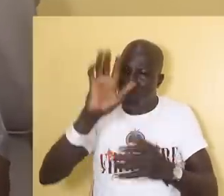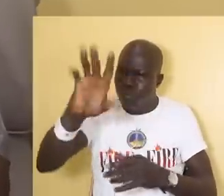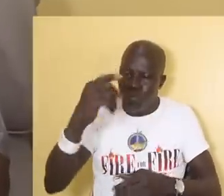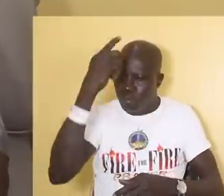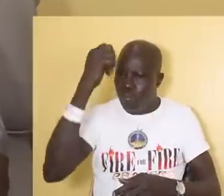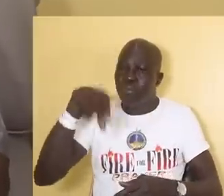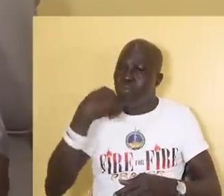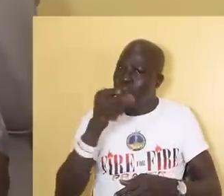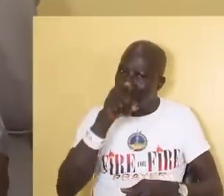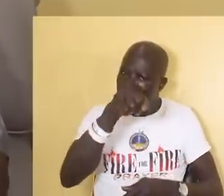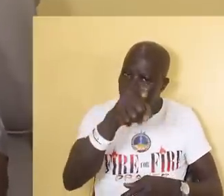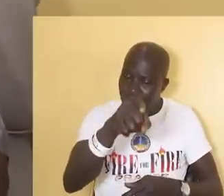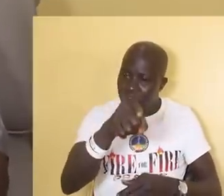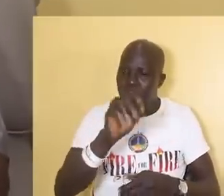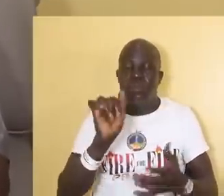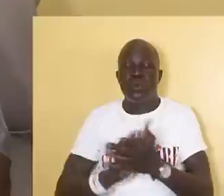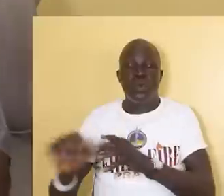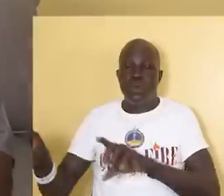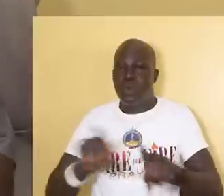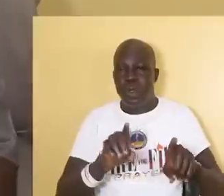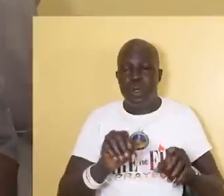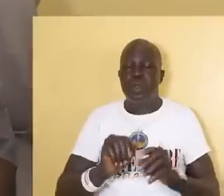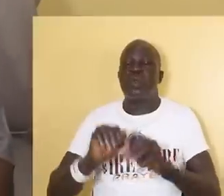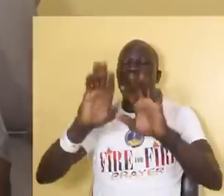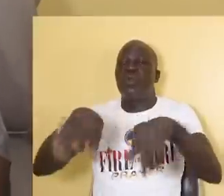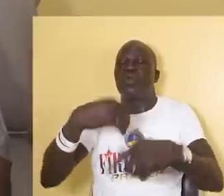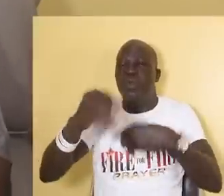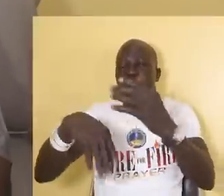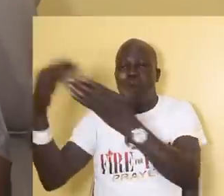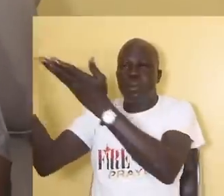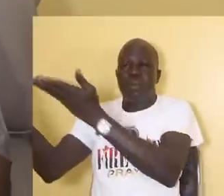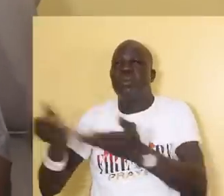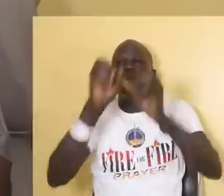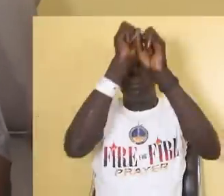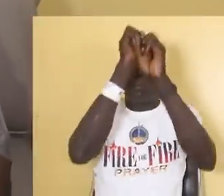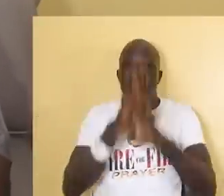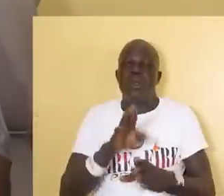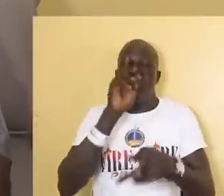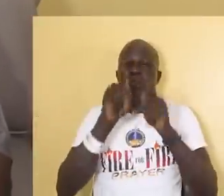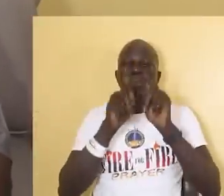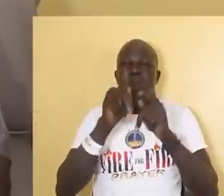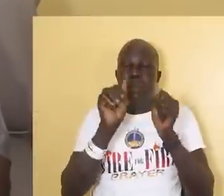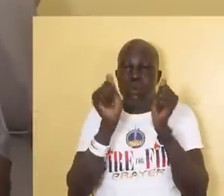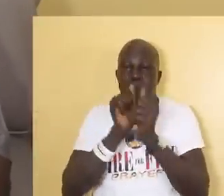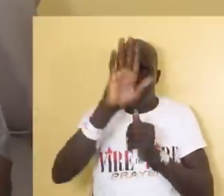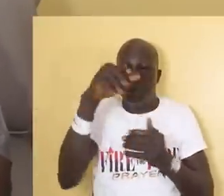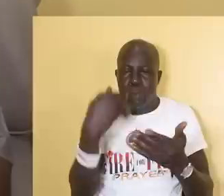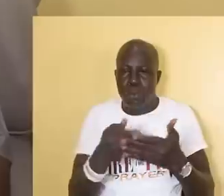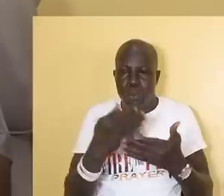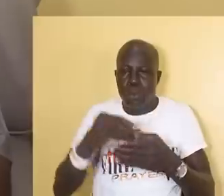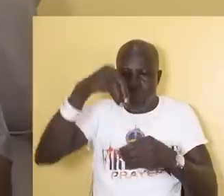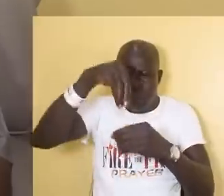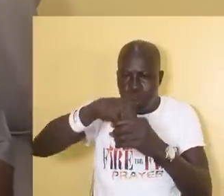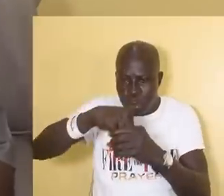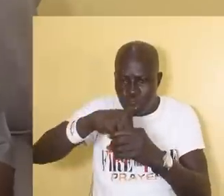what Soju is telling you the lord say tore ami ru e ti ori mi go and bless people with this exact money you see I want ti man toro